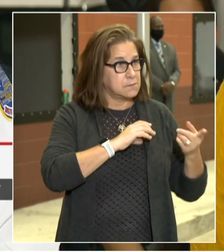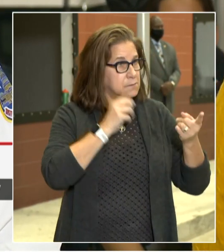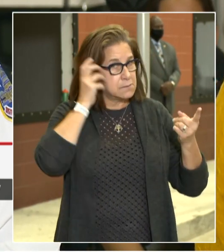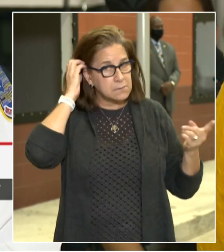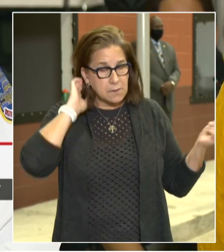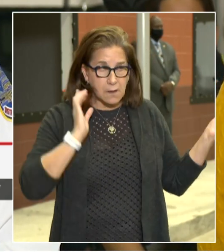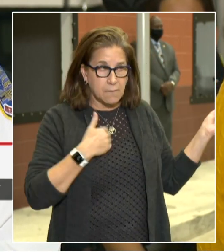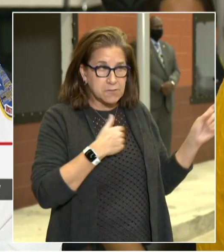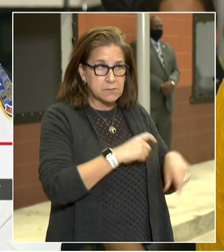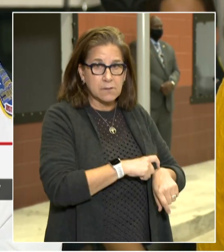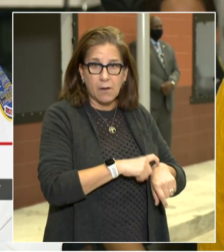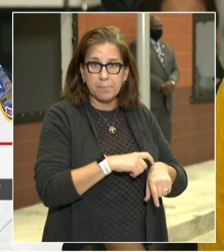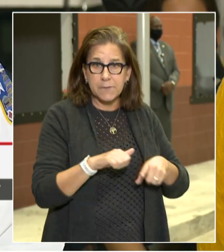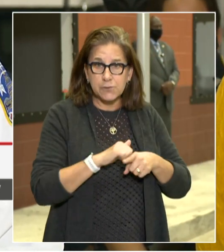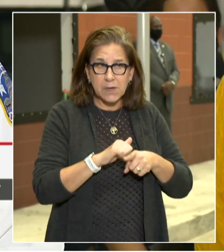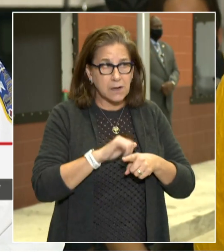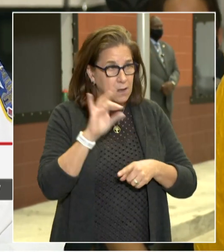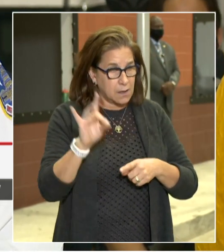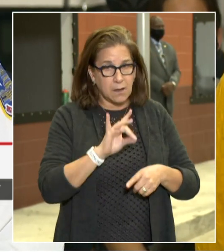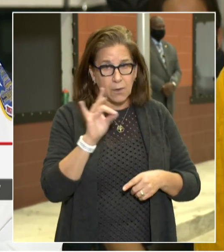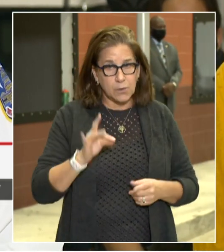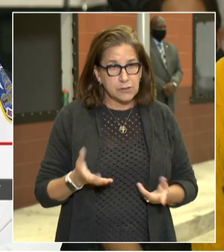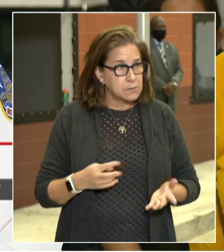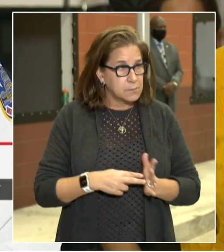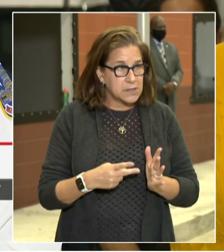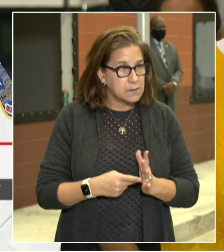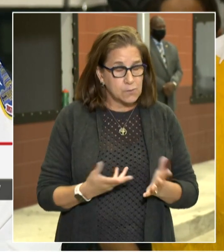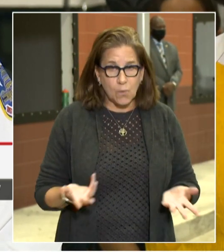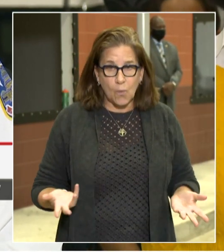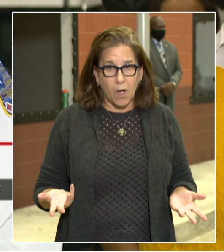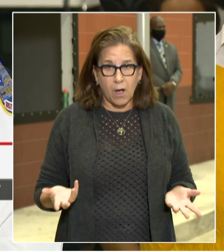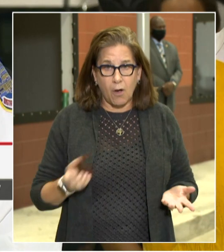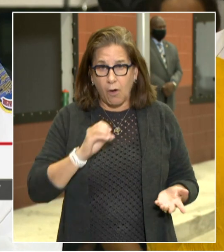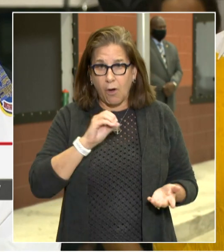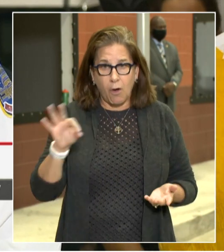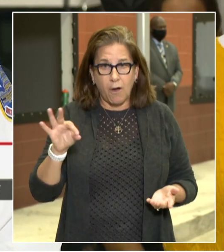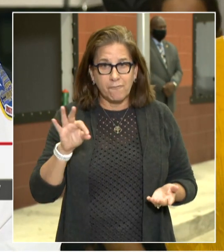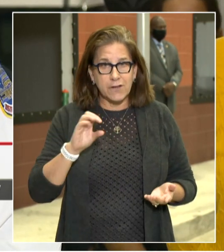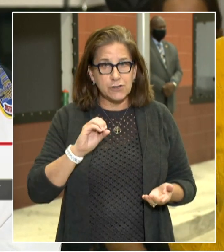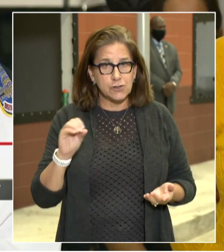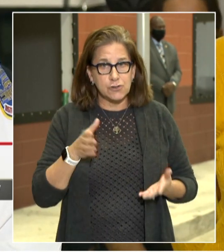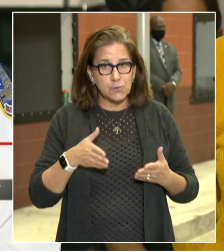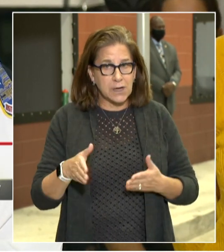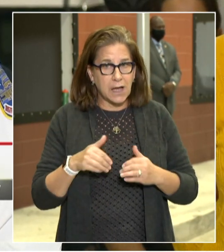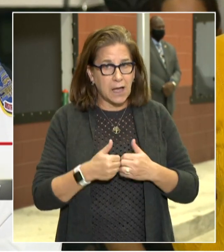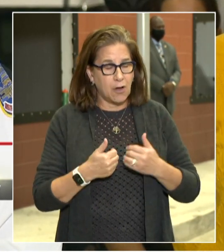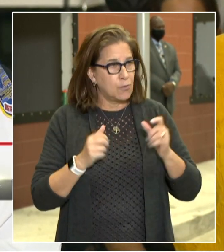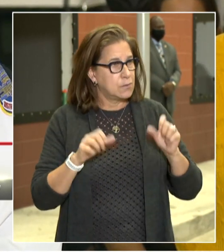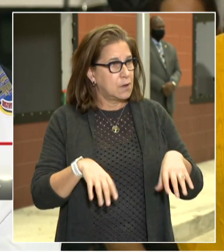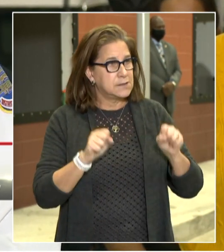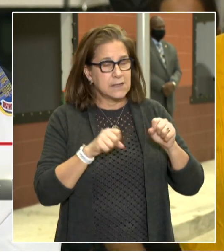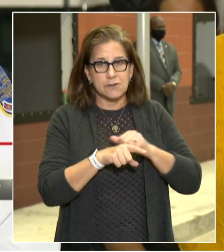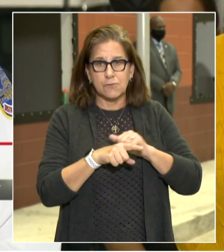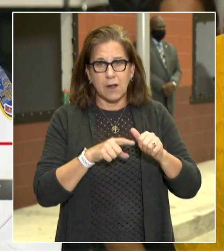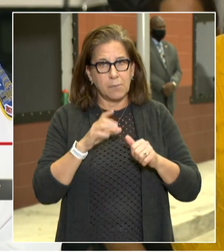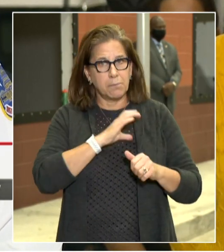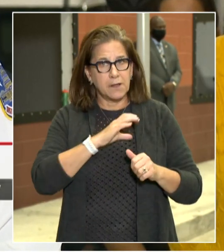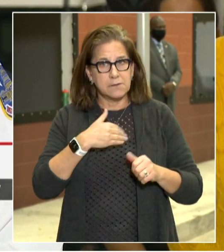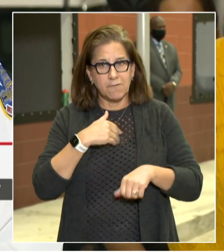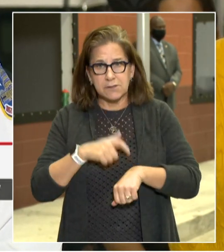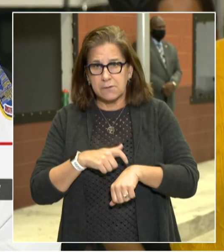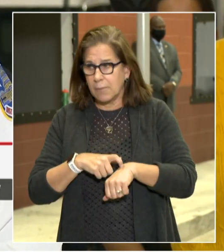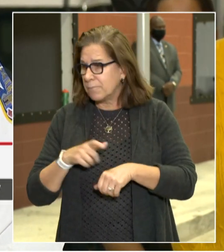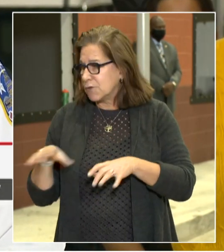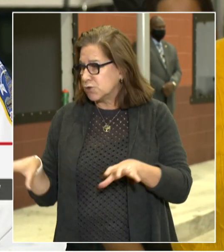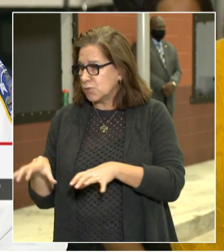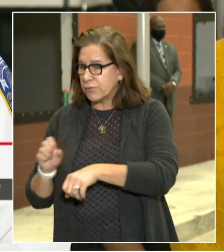a shift. How do you make sure that the officers are not only trained and having the time to do that, but making sure that you also are